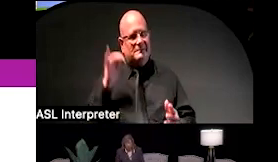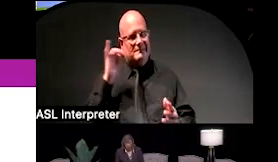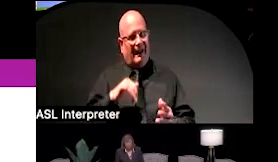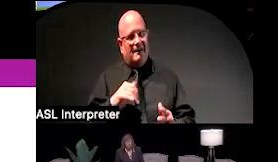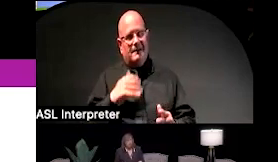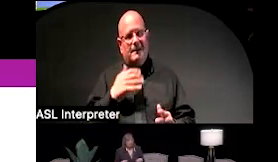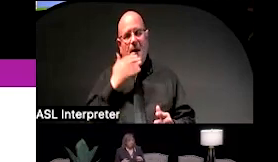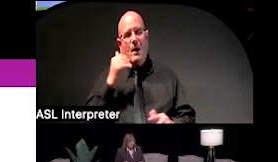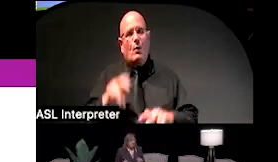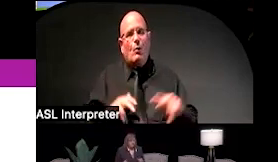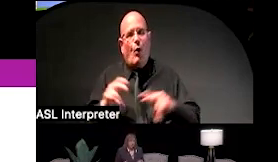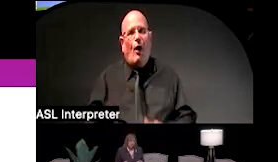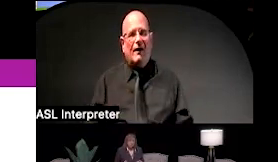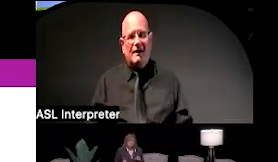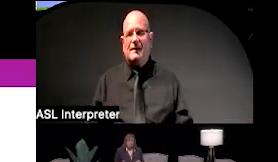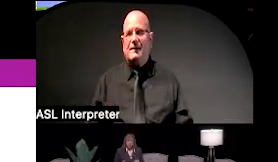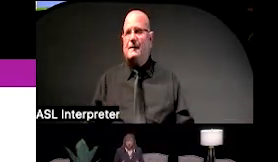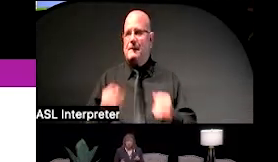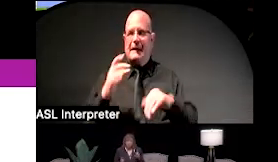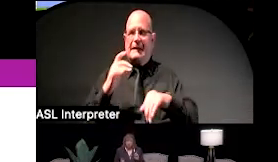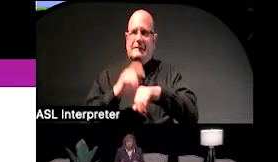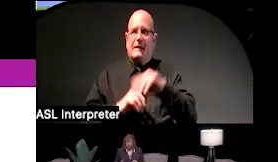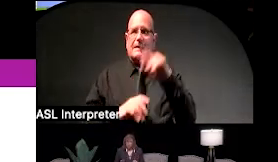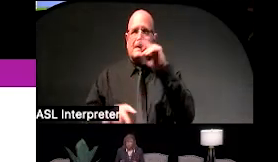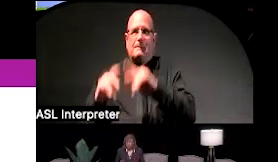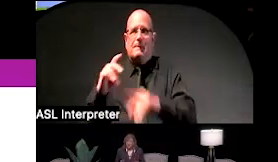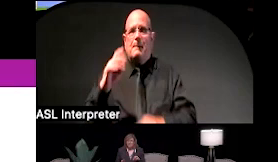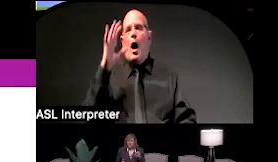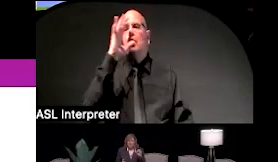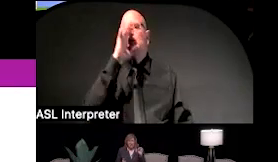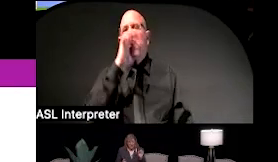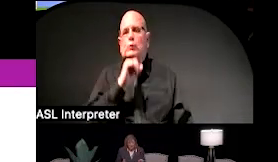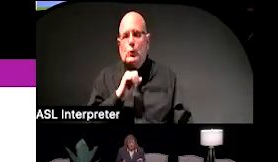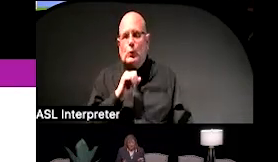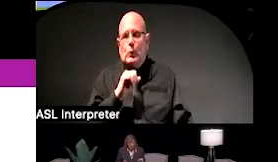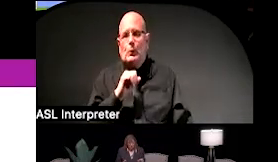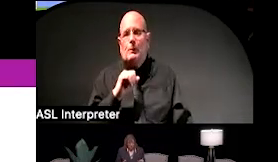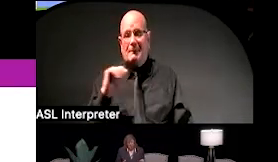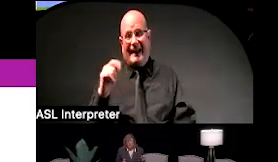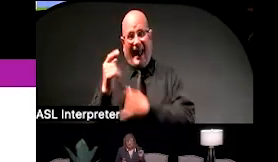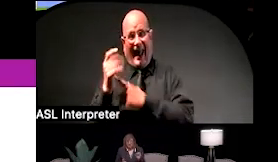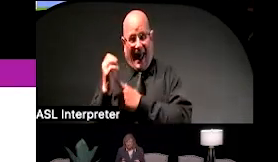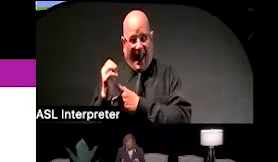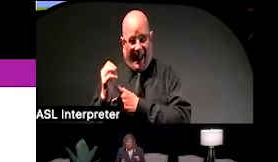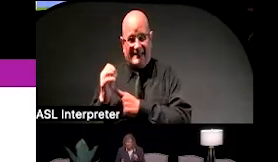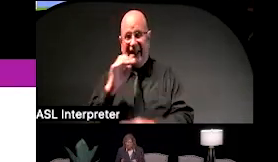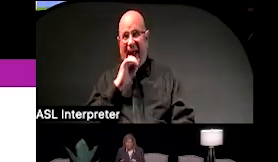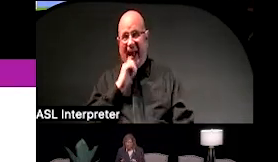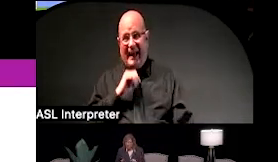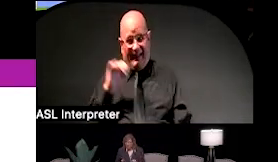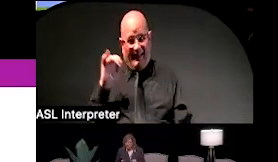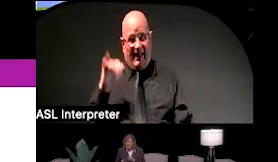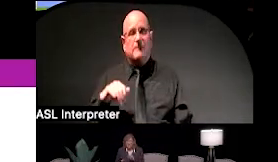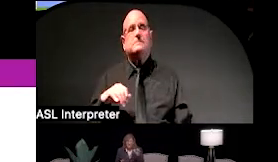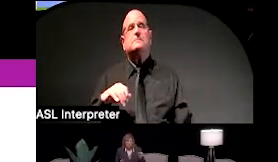better." But many times people are assuming that age is